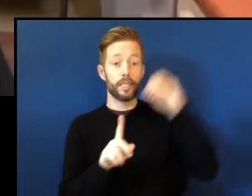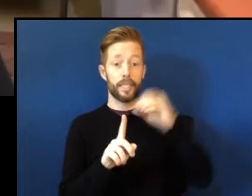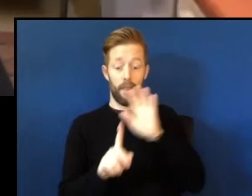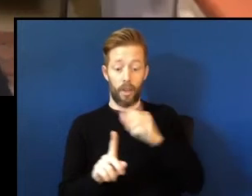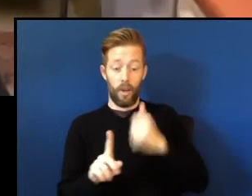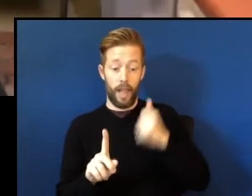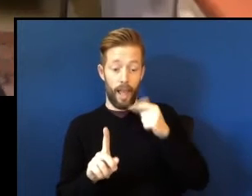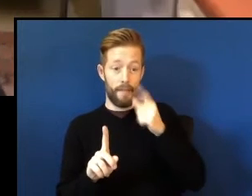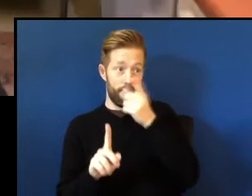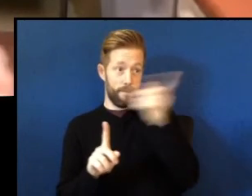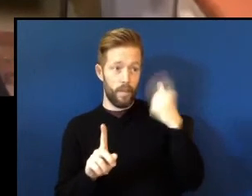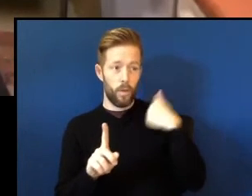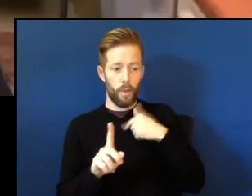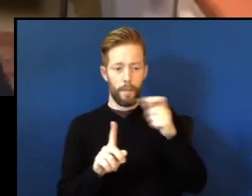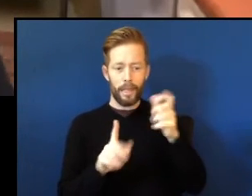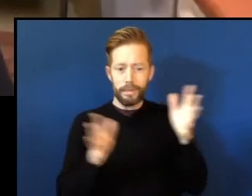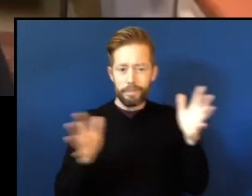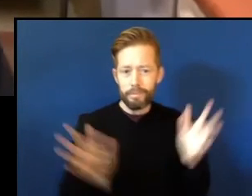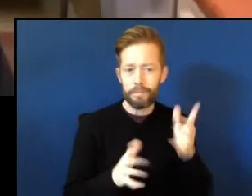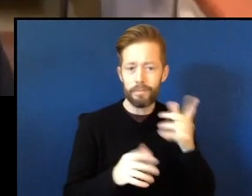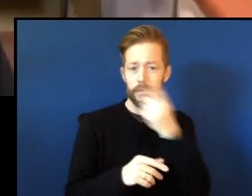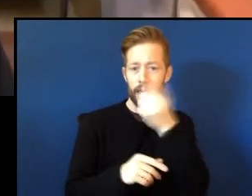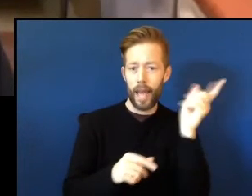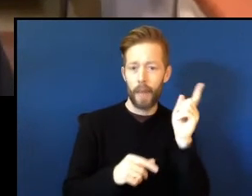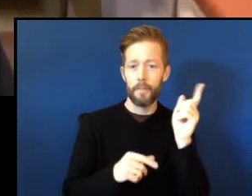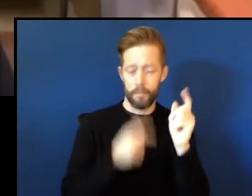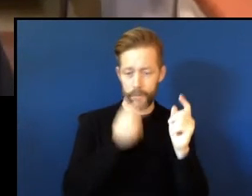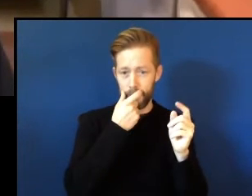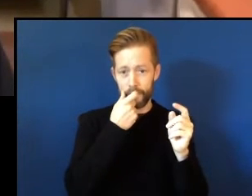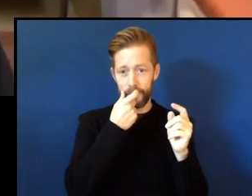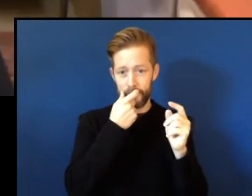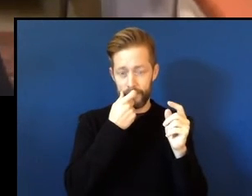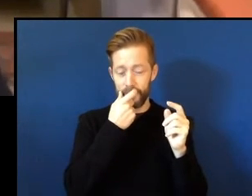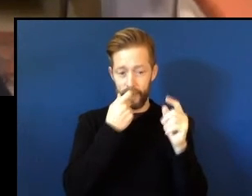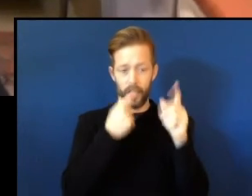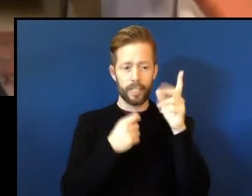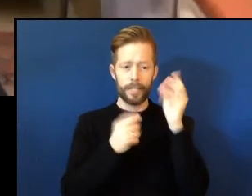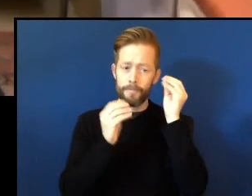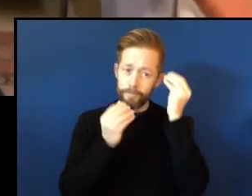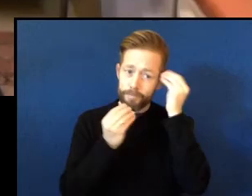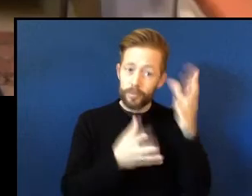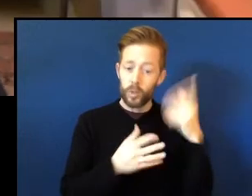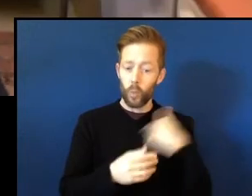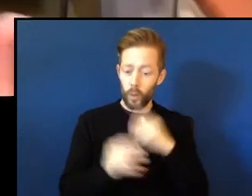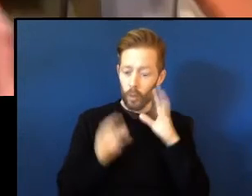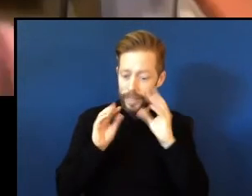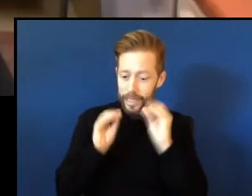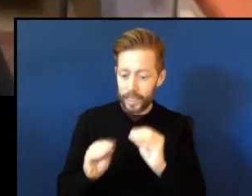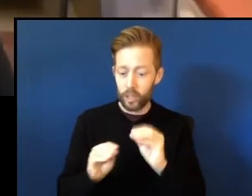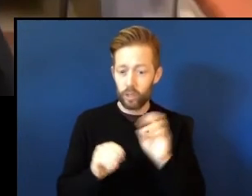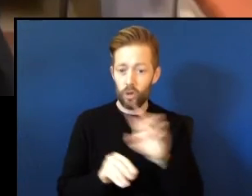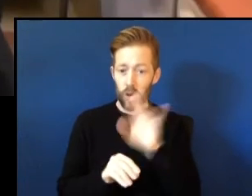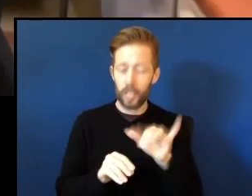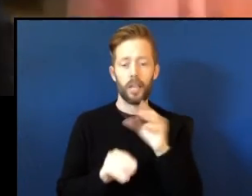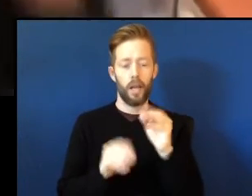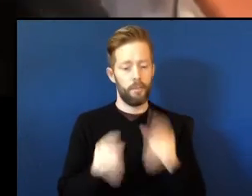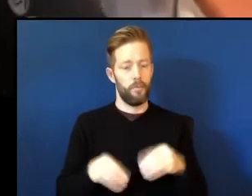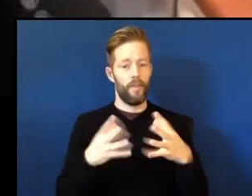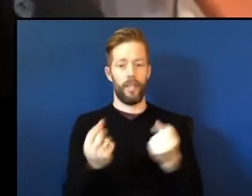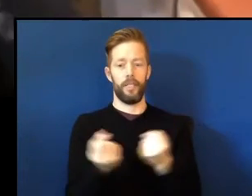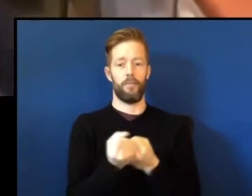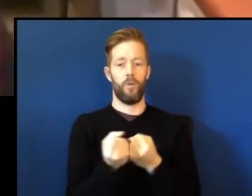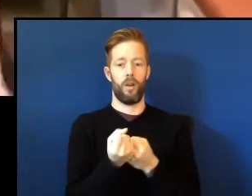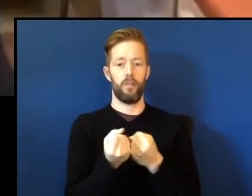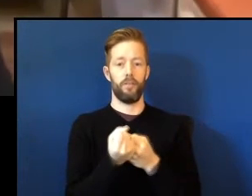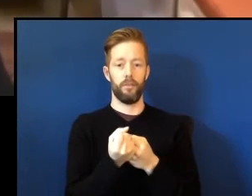of that what we're teaching them these things really, really early on, and then provide supports, right? It's one